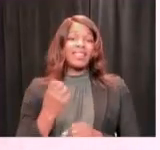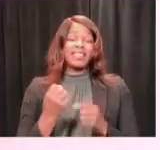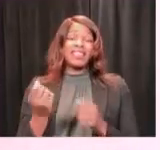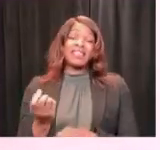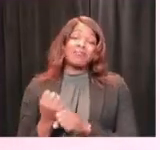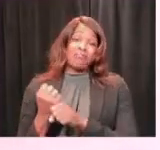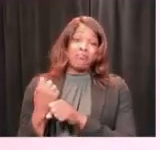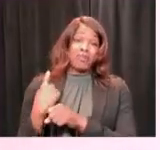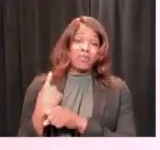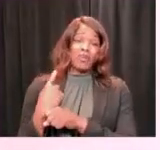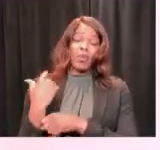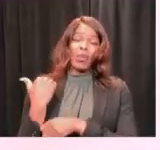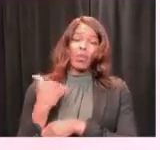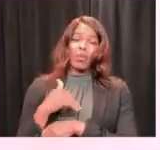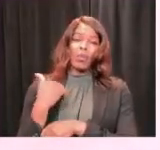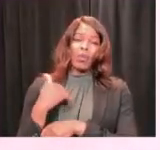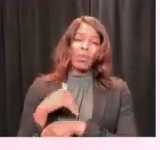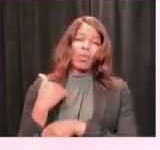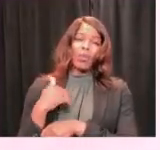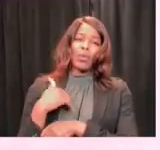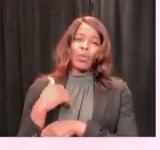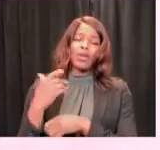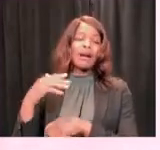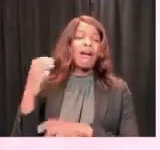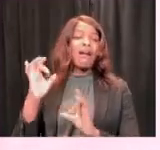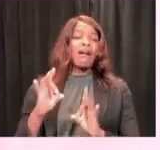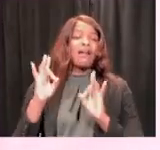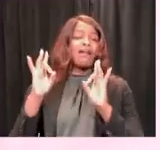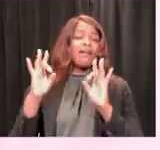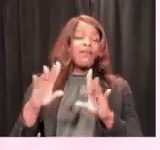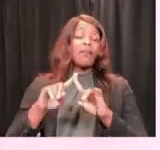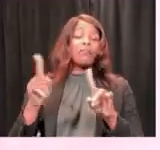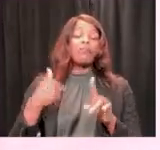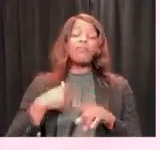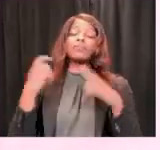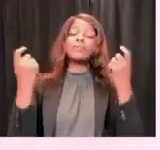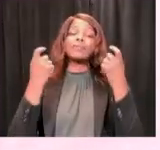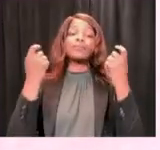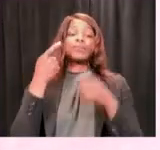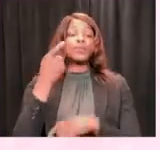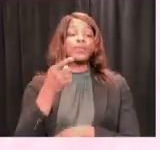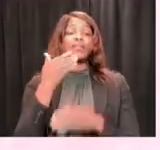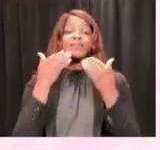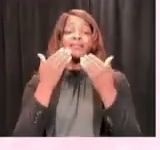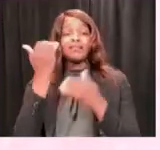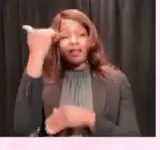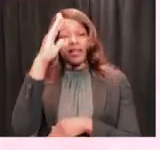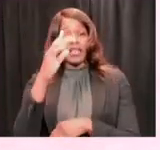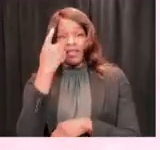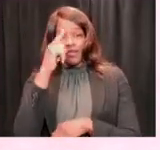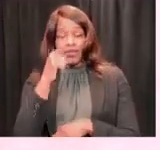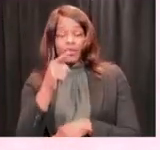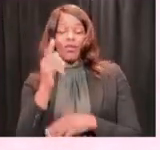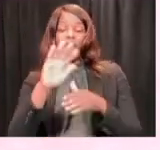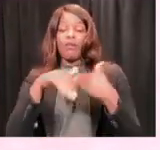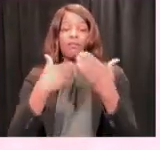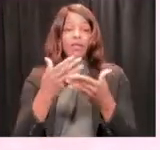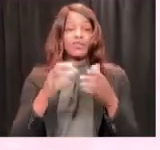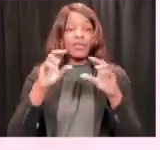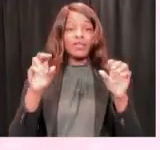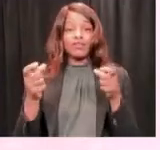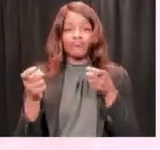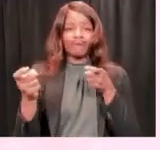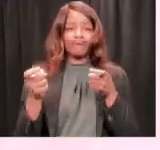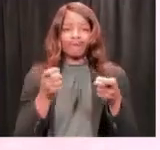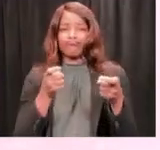incredibly traumatic on you, but I want to celebrate you. And I thank God for you and the incredible things that you've had to manage this